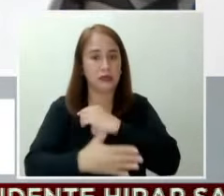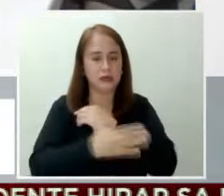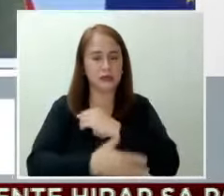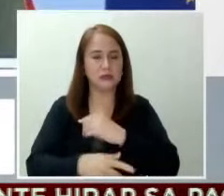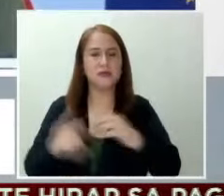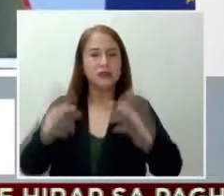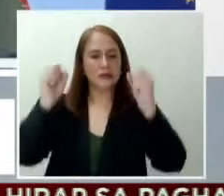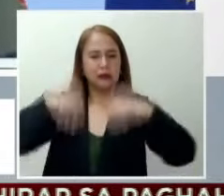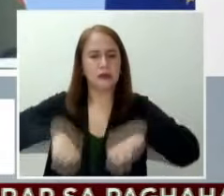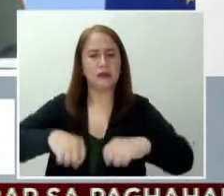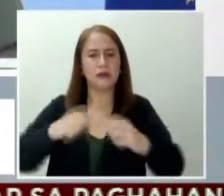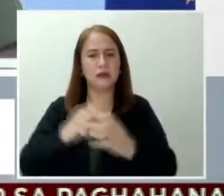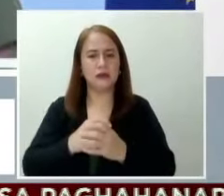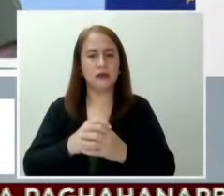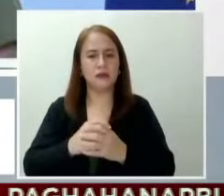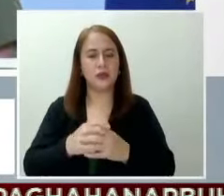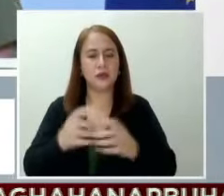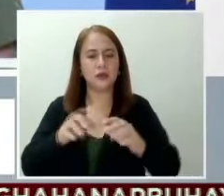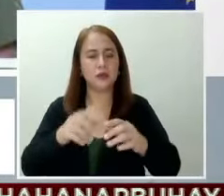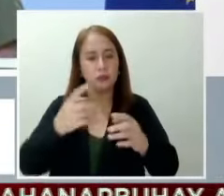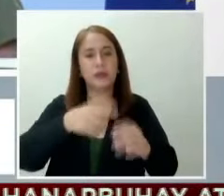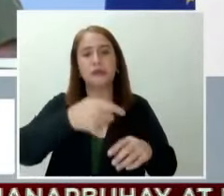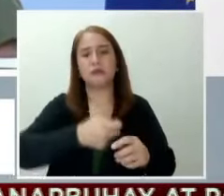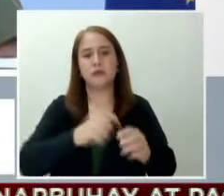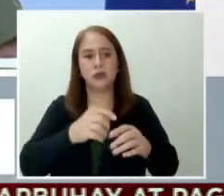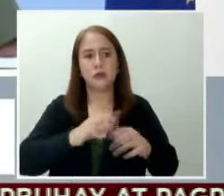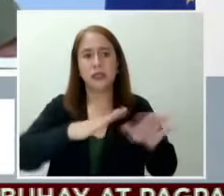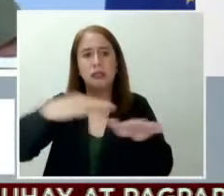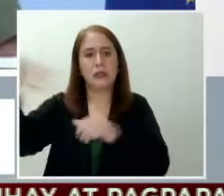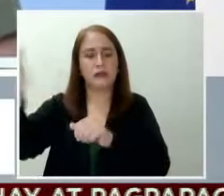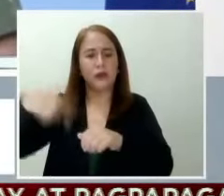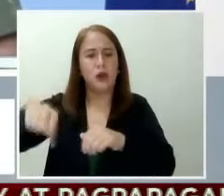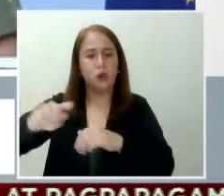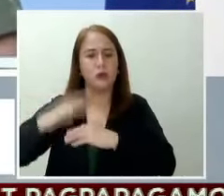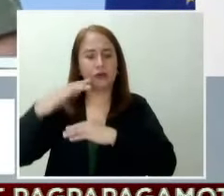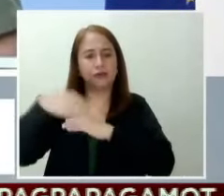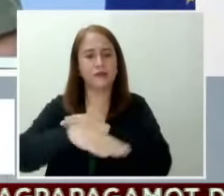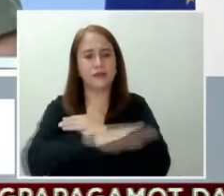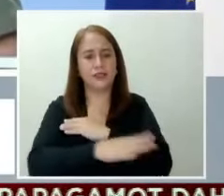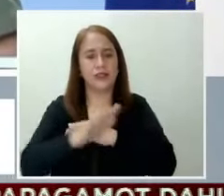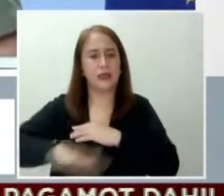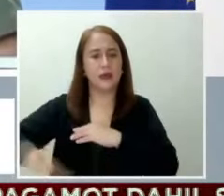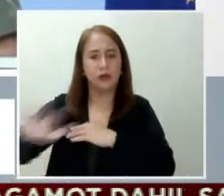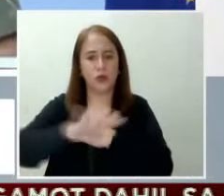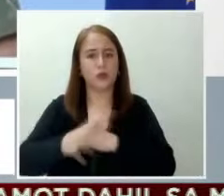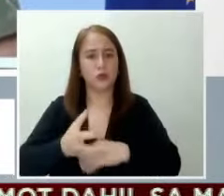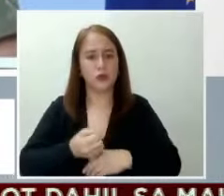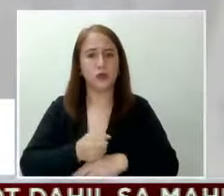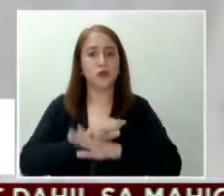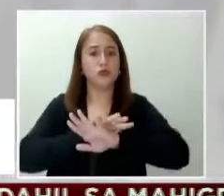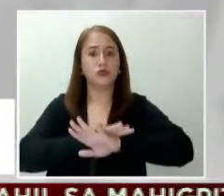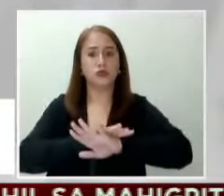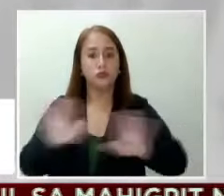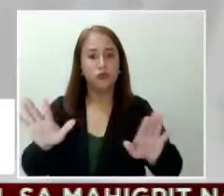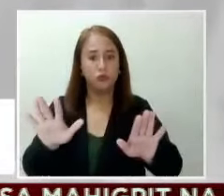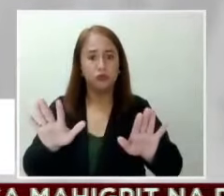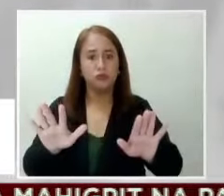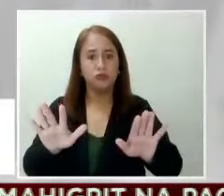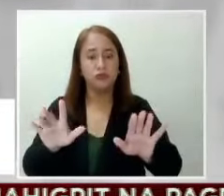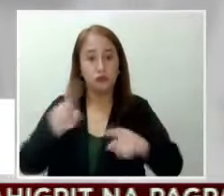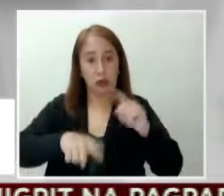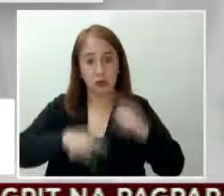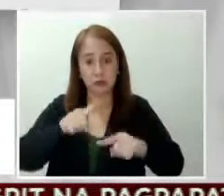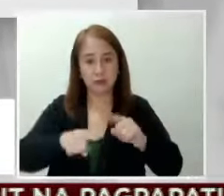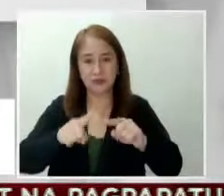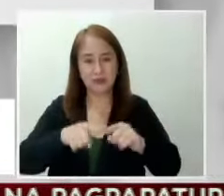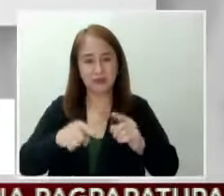cease our territory and maritime zones in the South China Sea. Friends do not do this to each other. Iginit